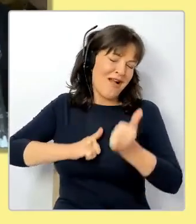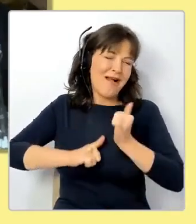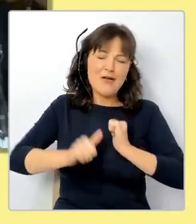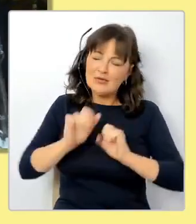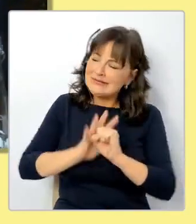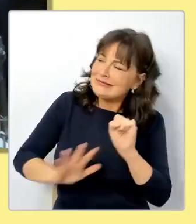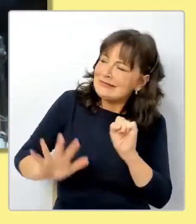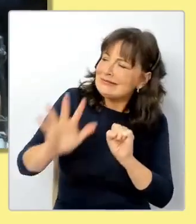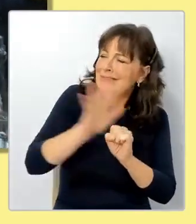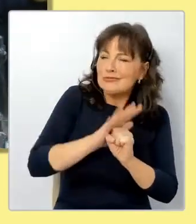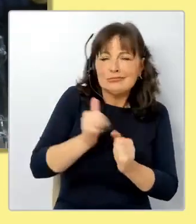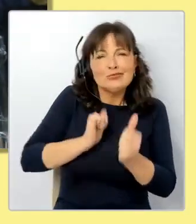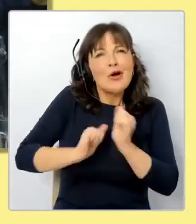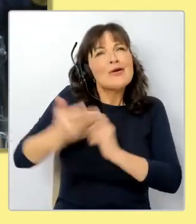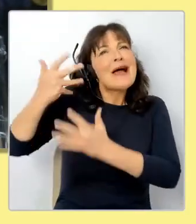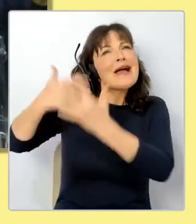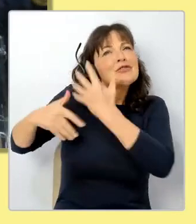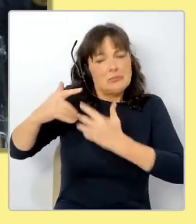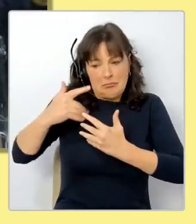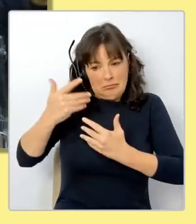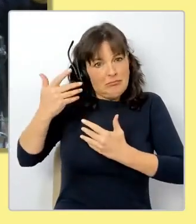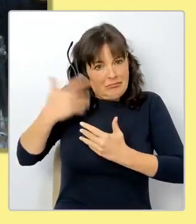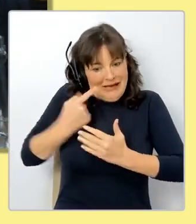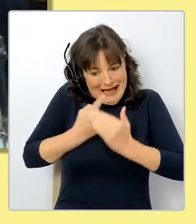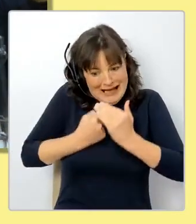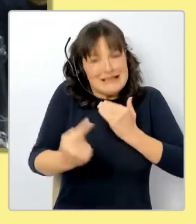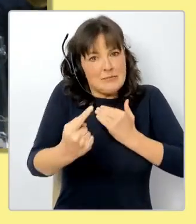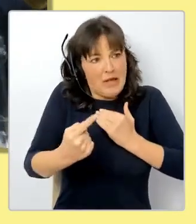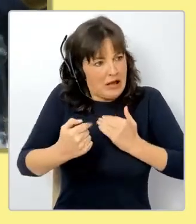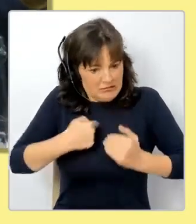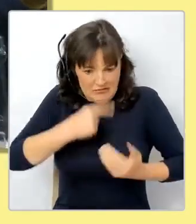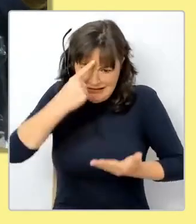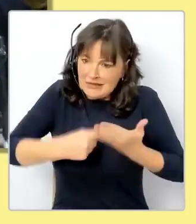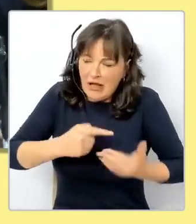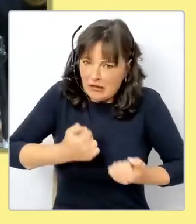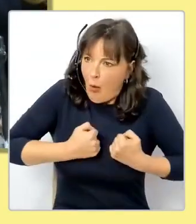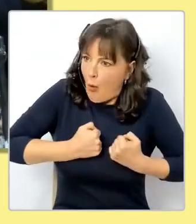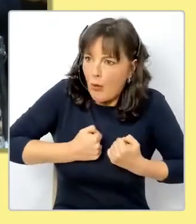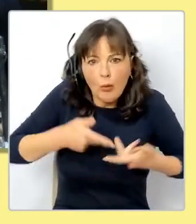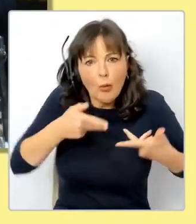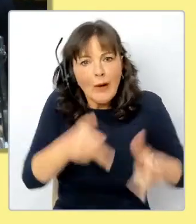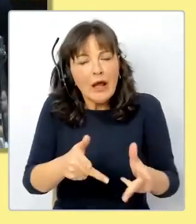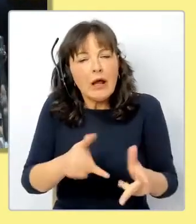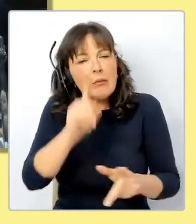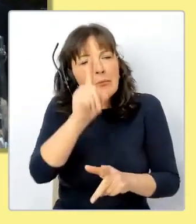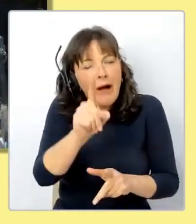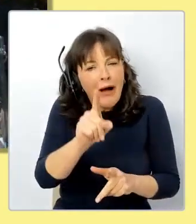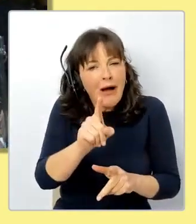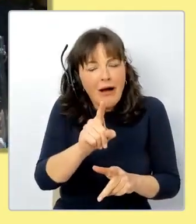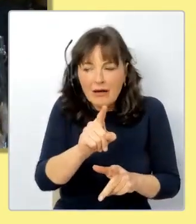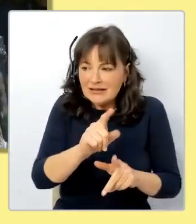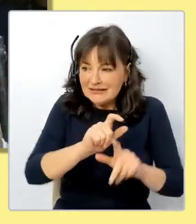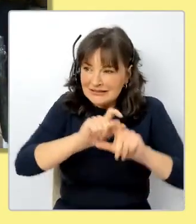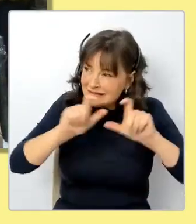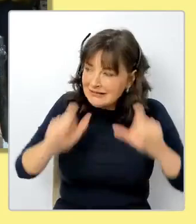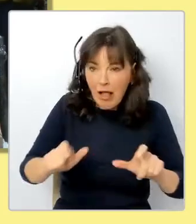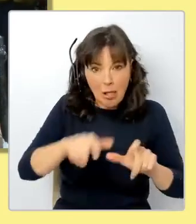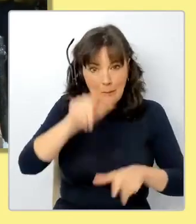being independent and sovereign. And yet, despite that, despite the people of Scotland being